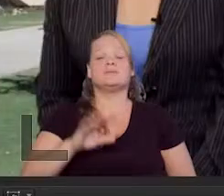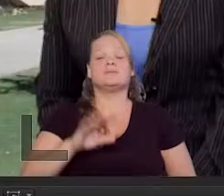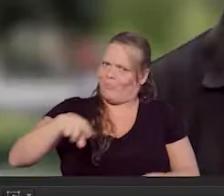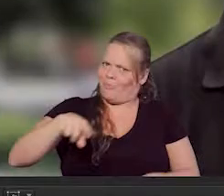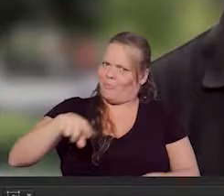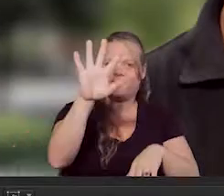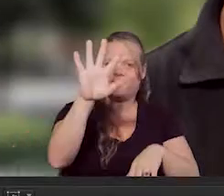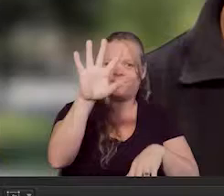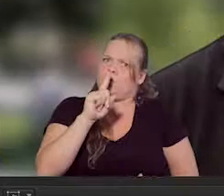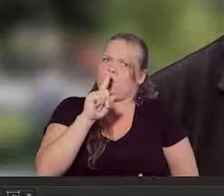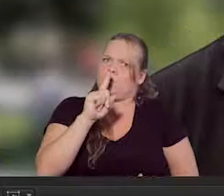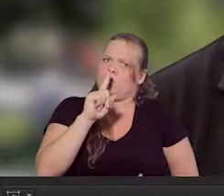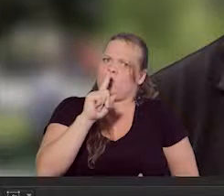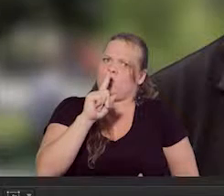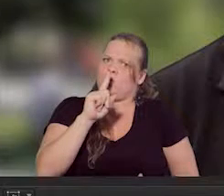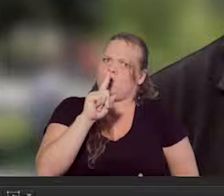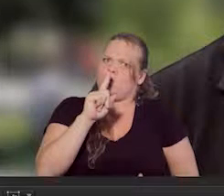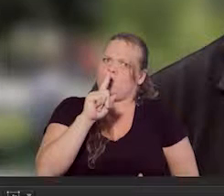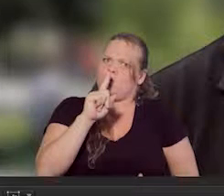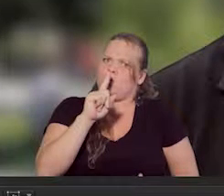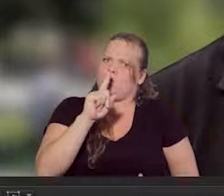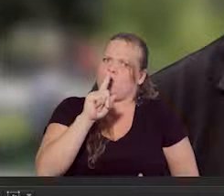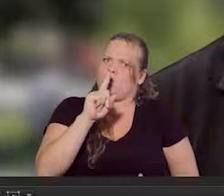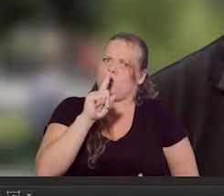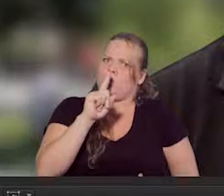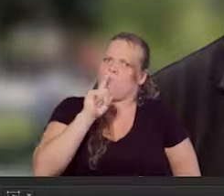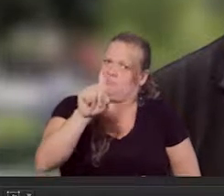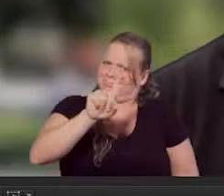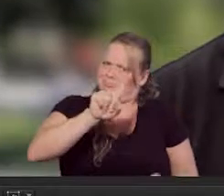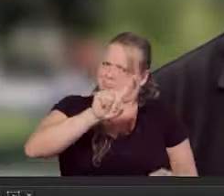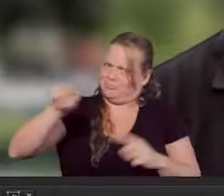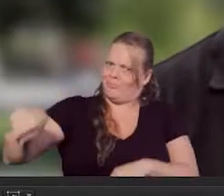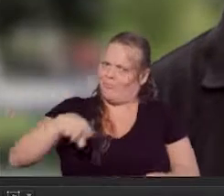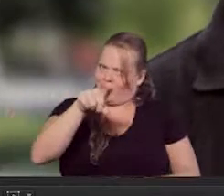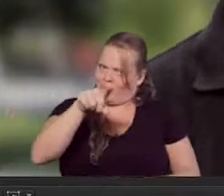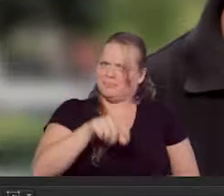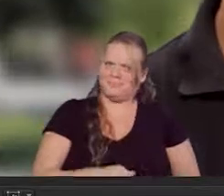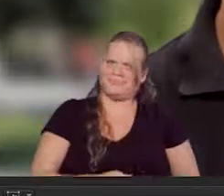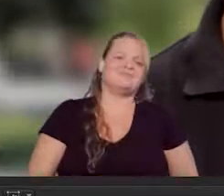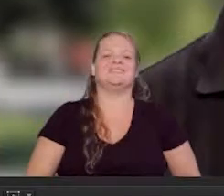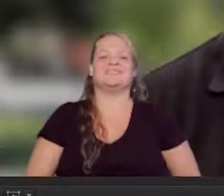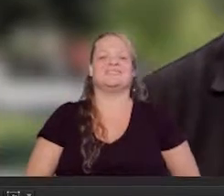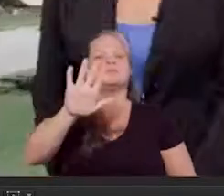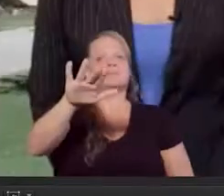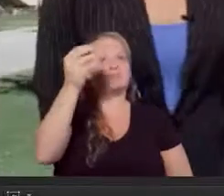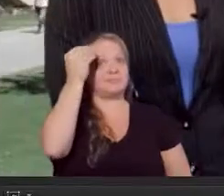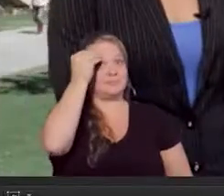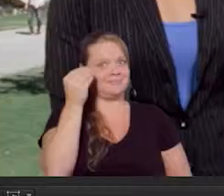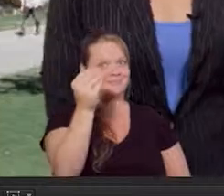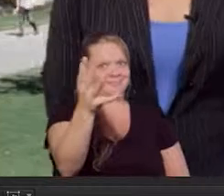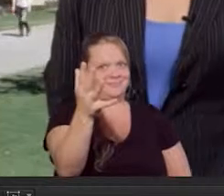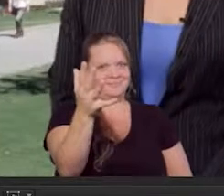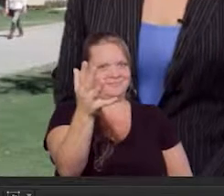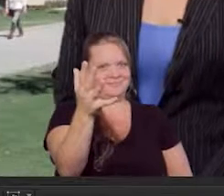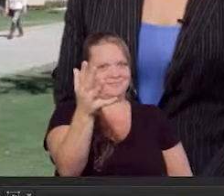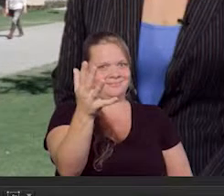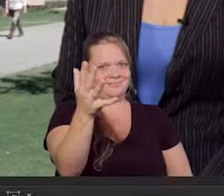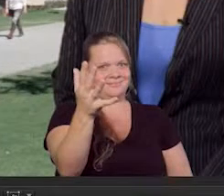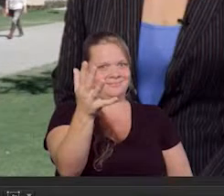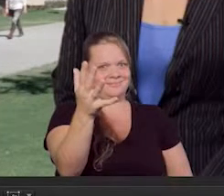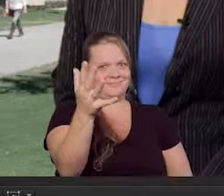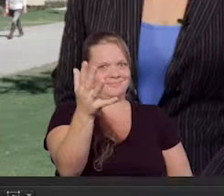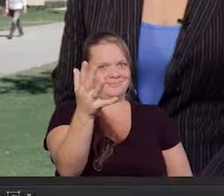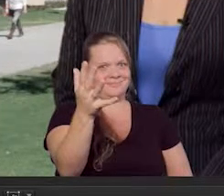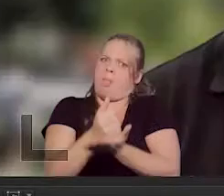because the hard cut will make it disappear on its own. Guys, so be sure to check it out. I agree. You want to keep that. Perfect.